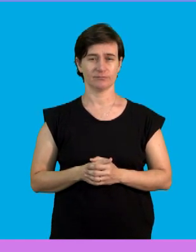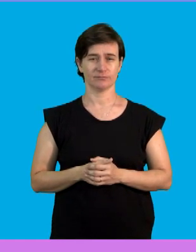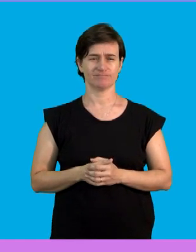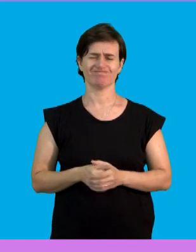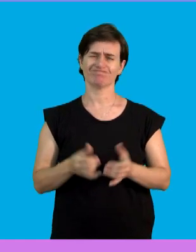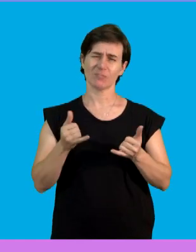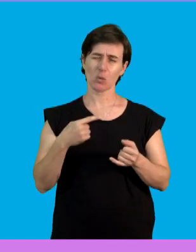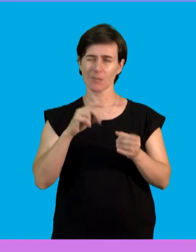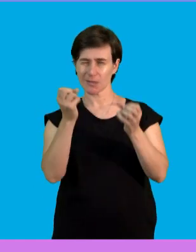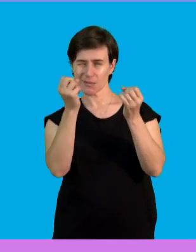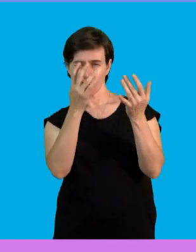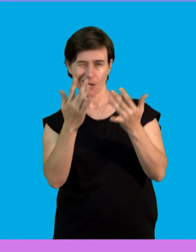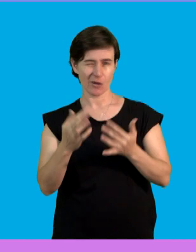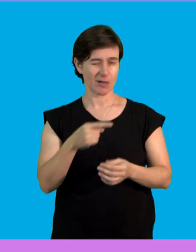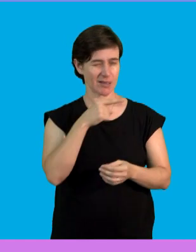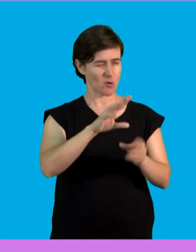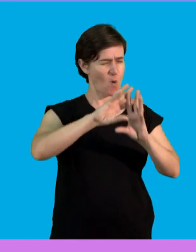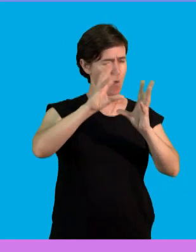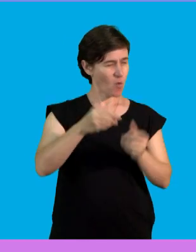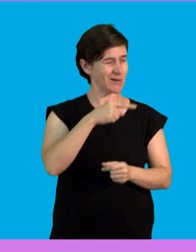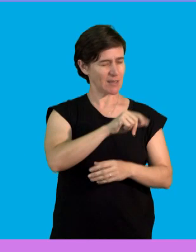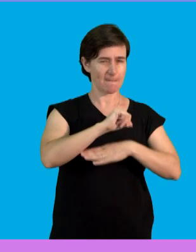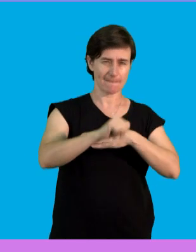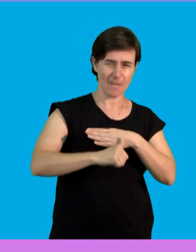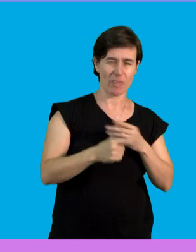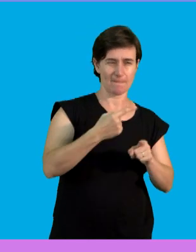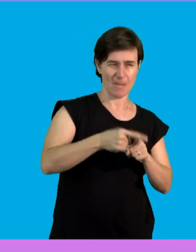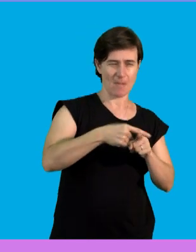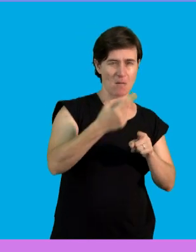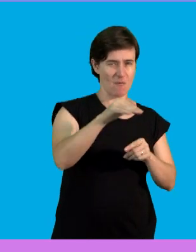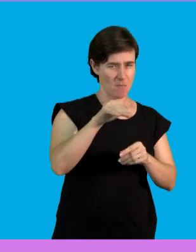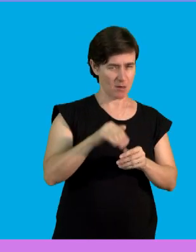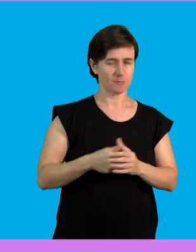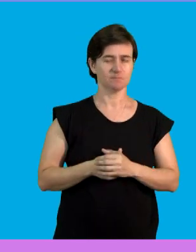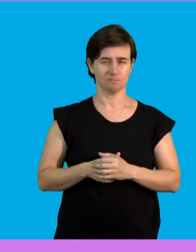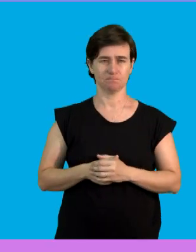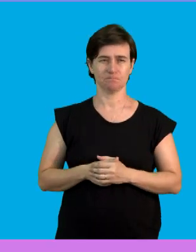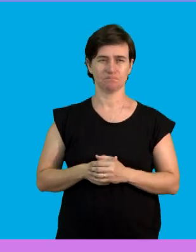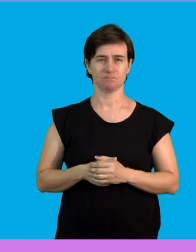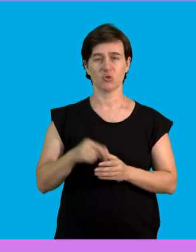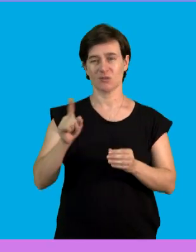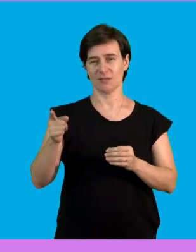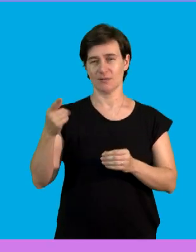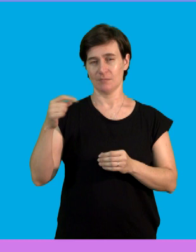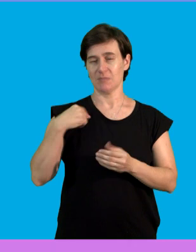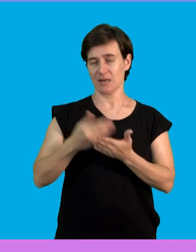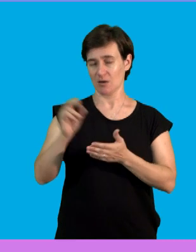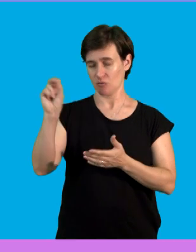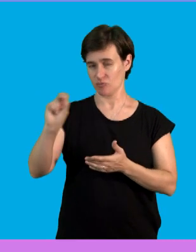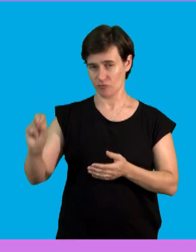calculate his total monthly fee. There's some space to write. So